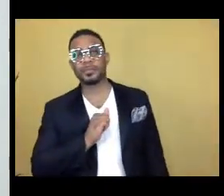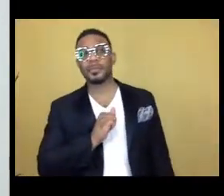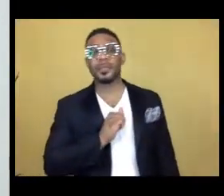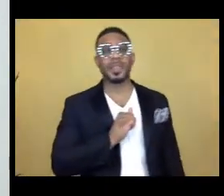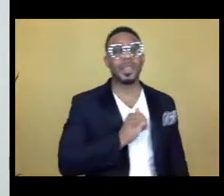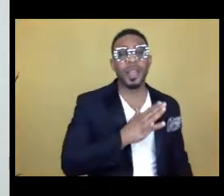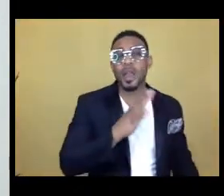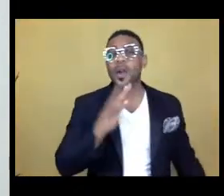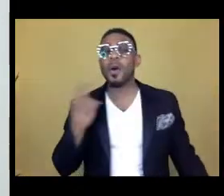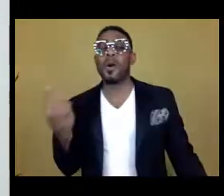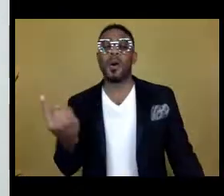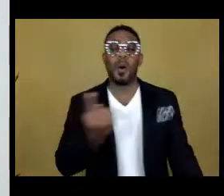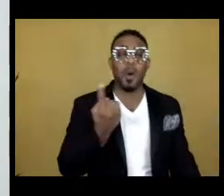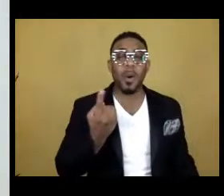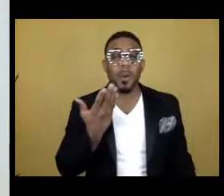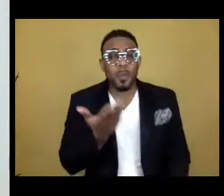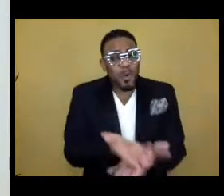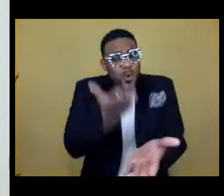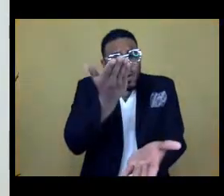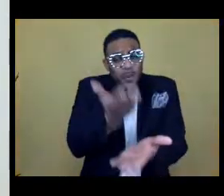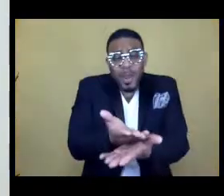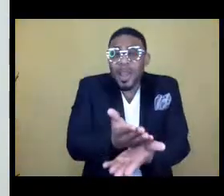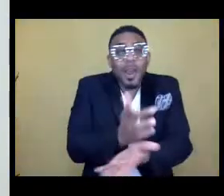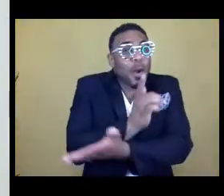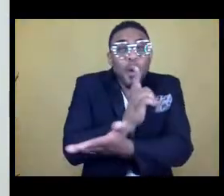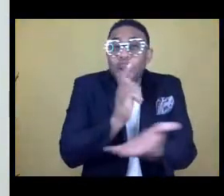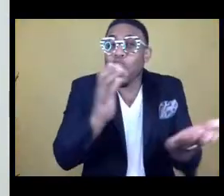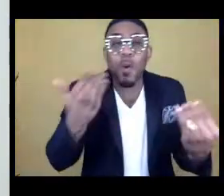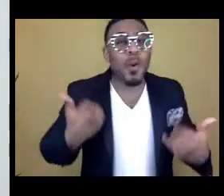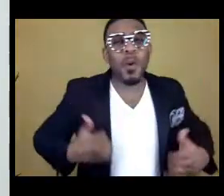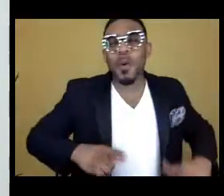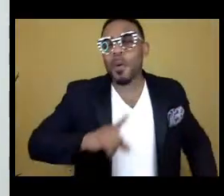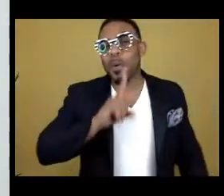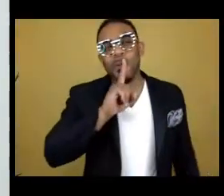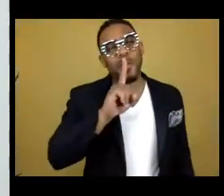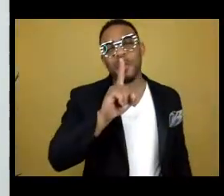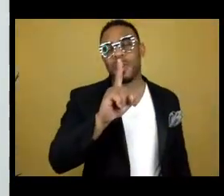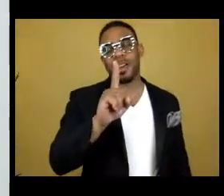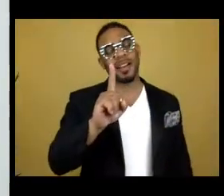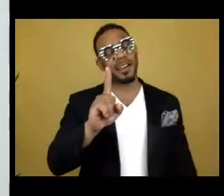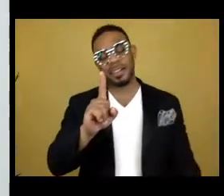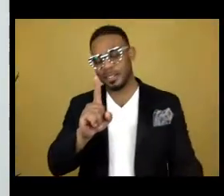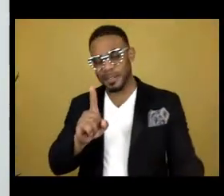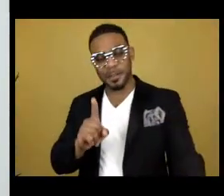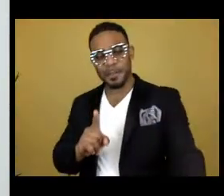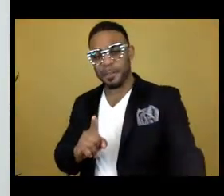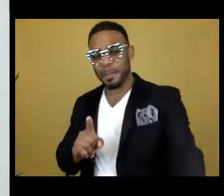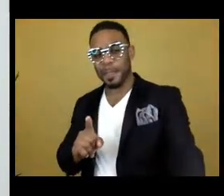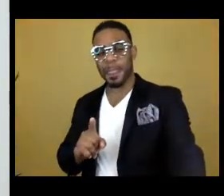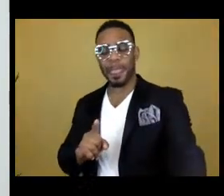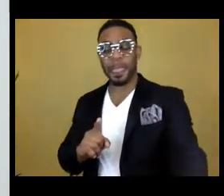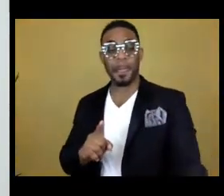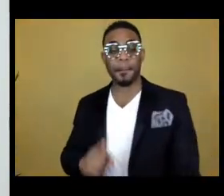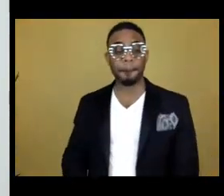We're always proving who we are,